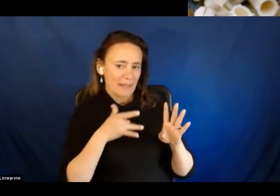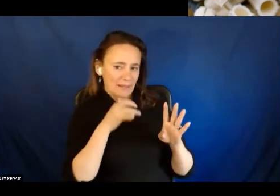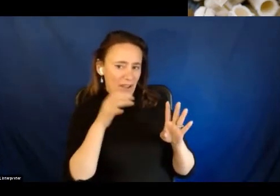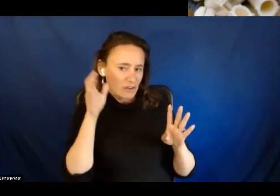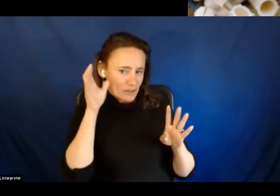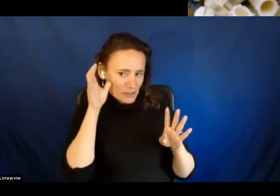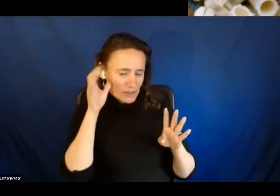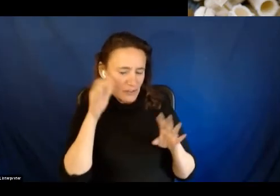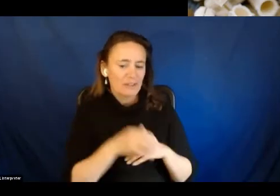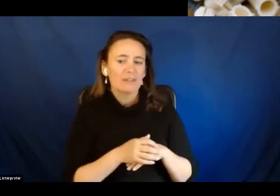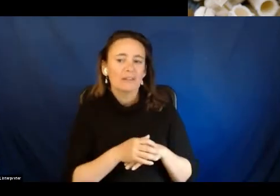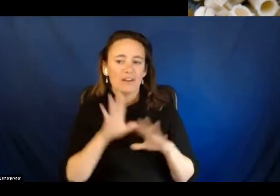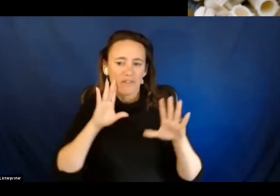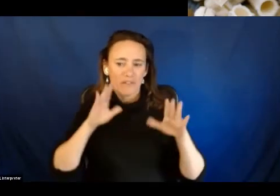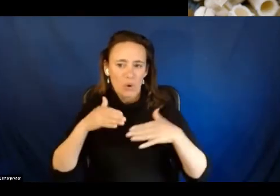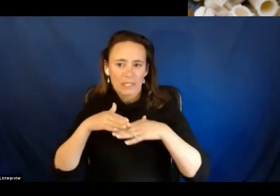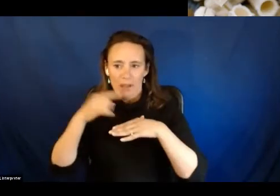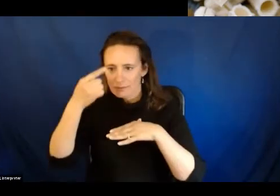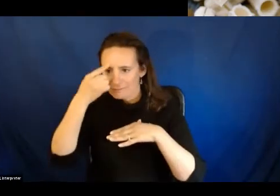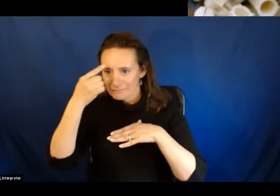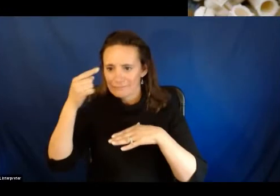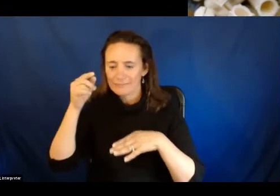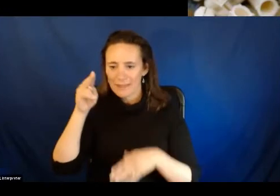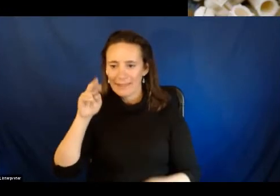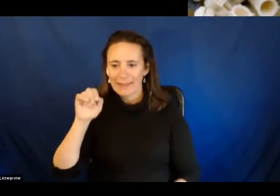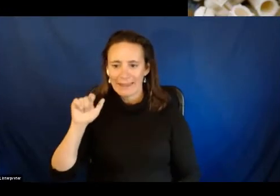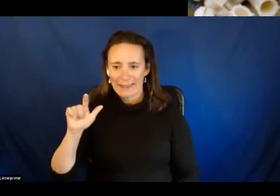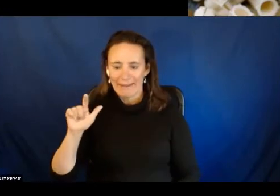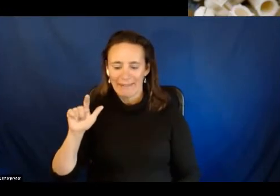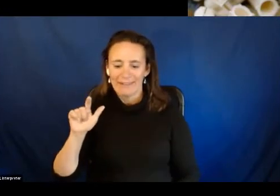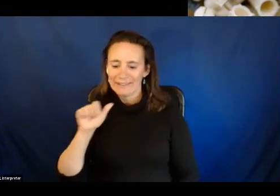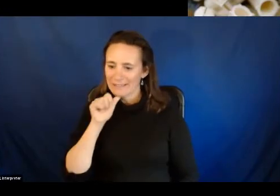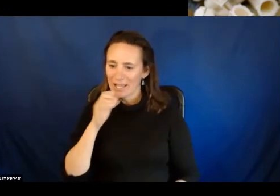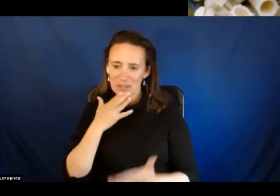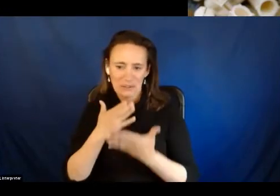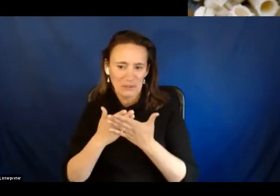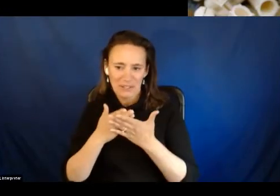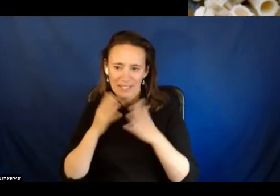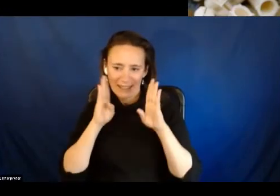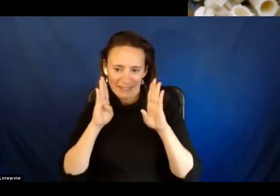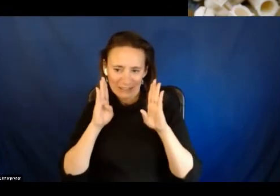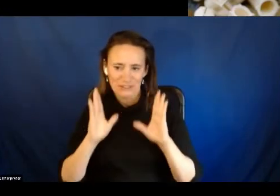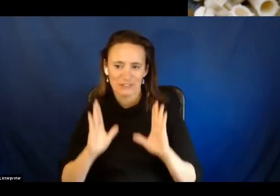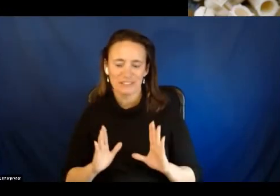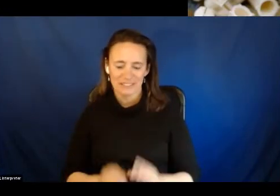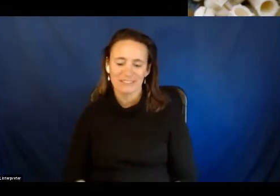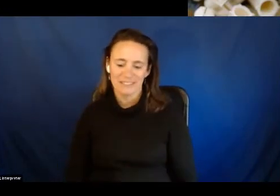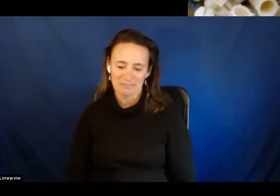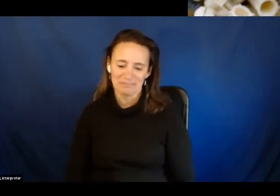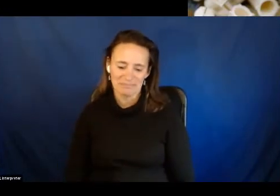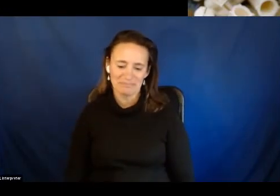listening, focused on the nail. He was not a good listener. Yeah.